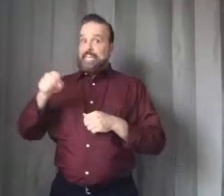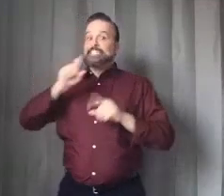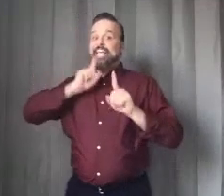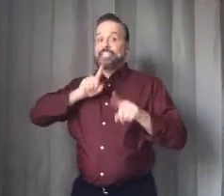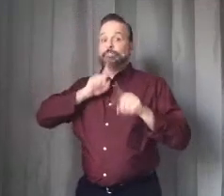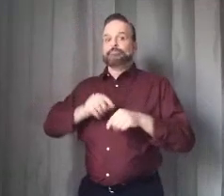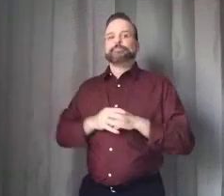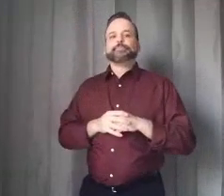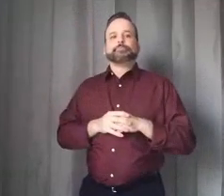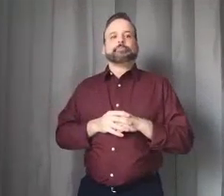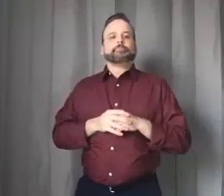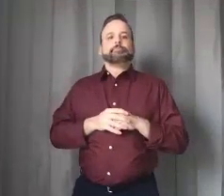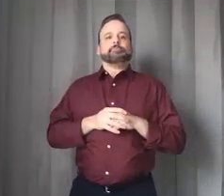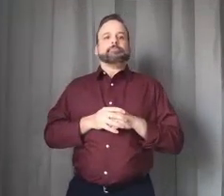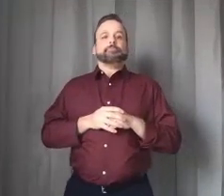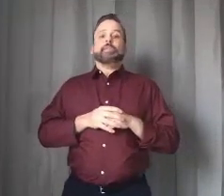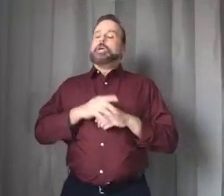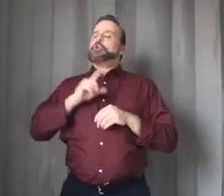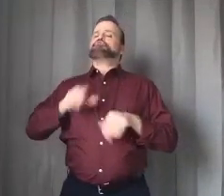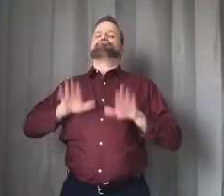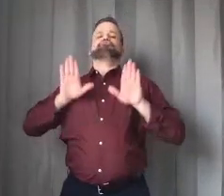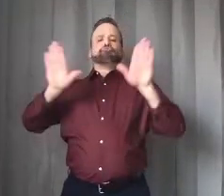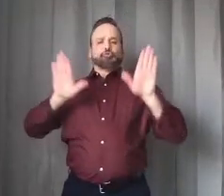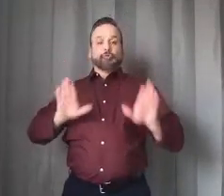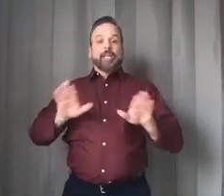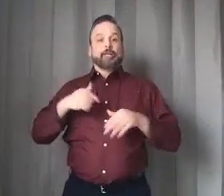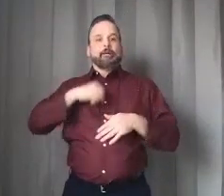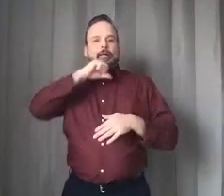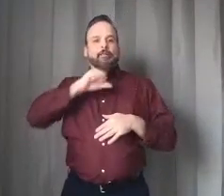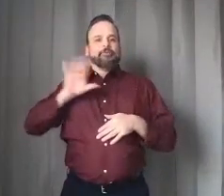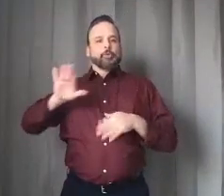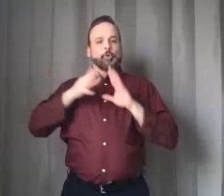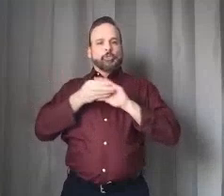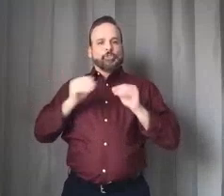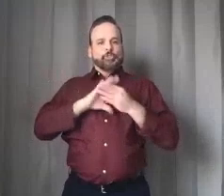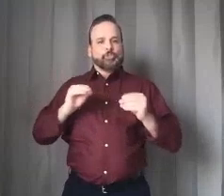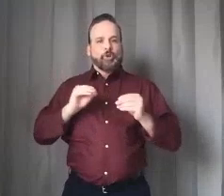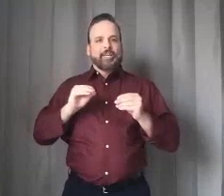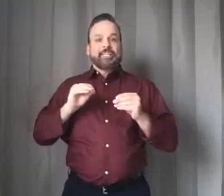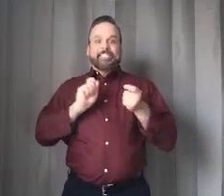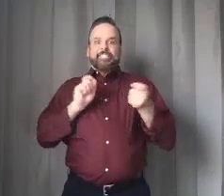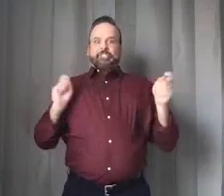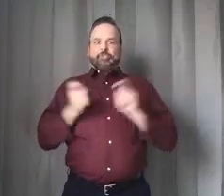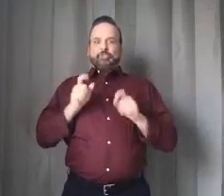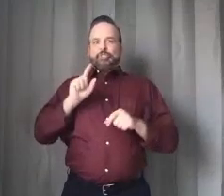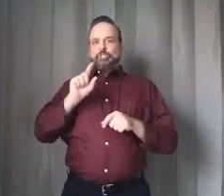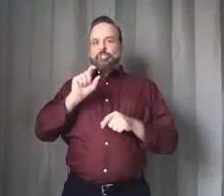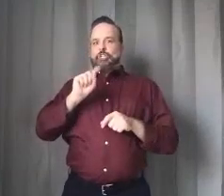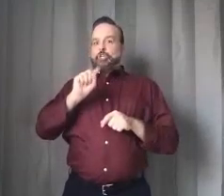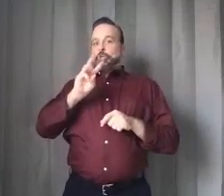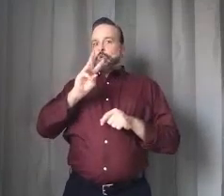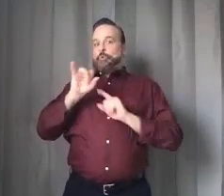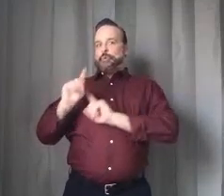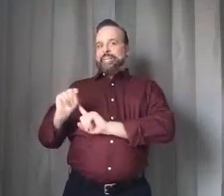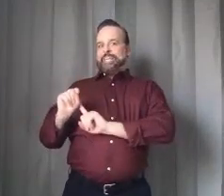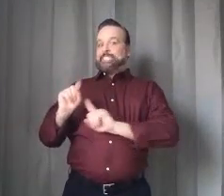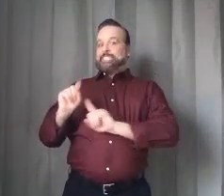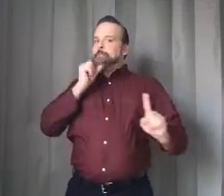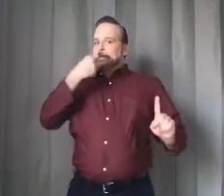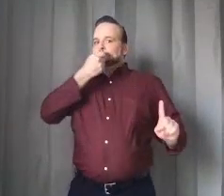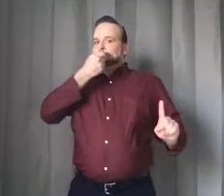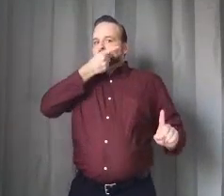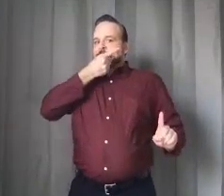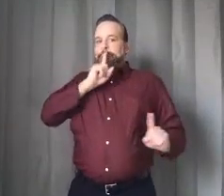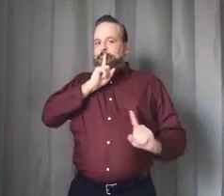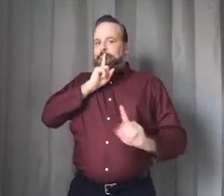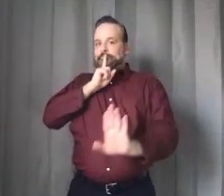It did. You did it great. And one thing I love about your story is the twist. I'm not going to give it away. I give the twist